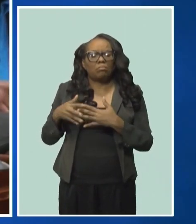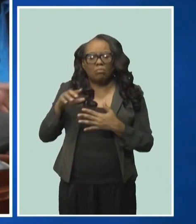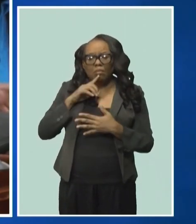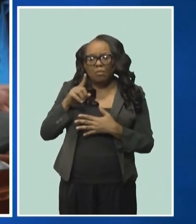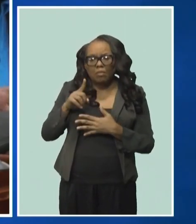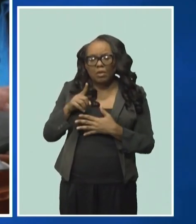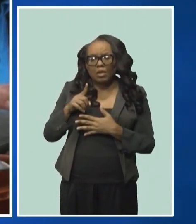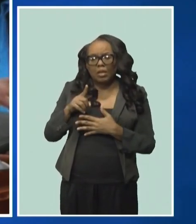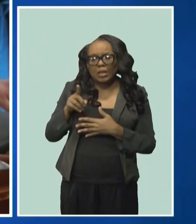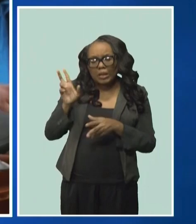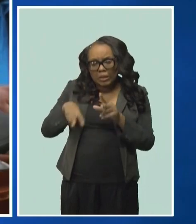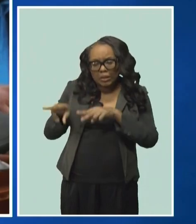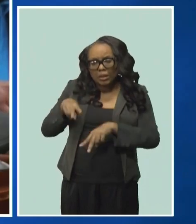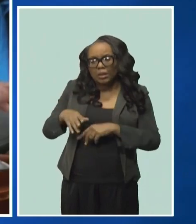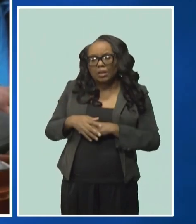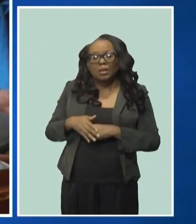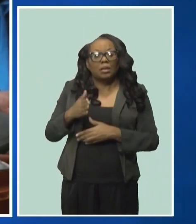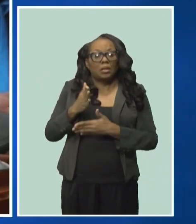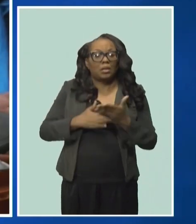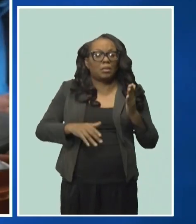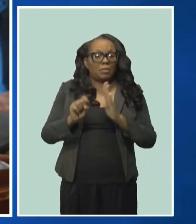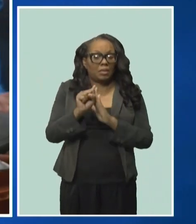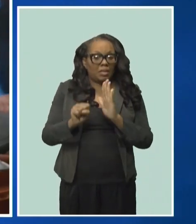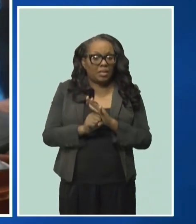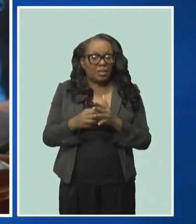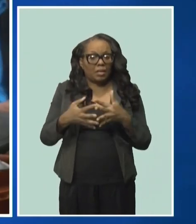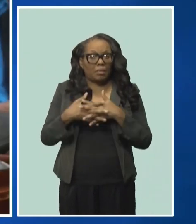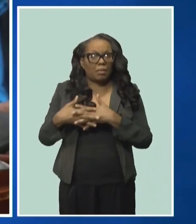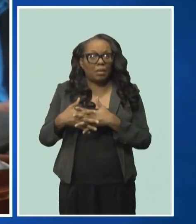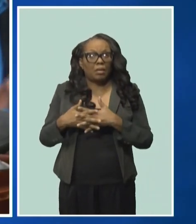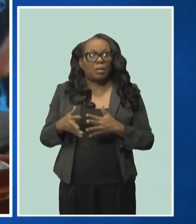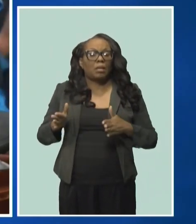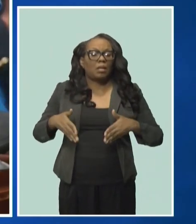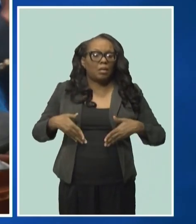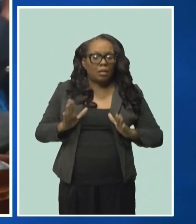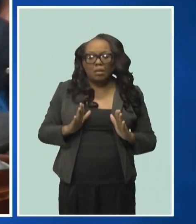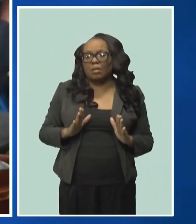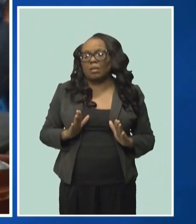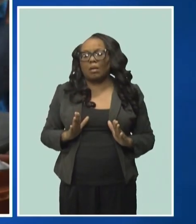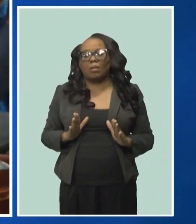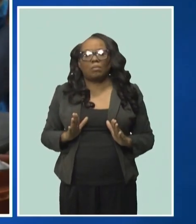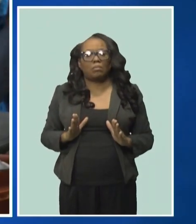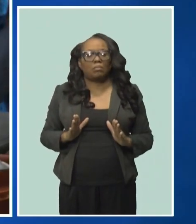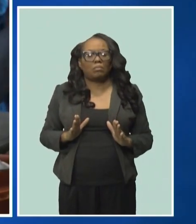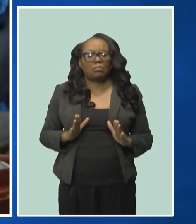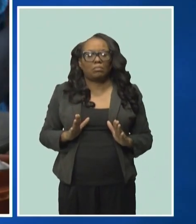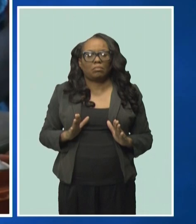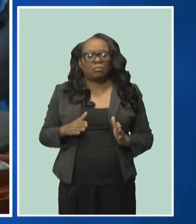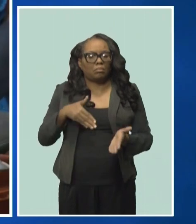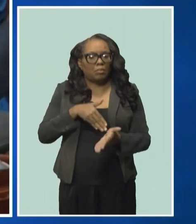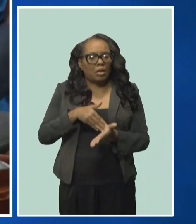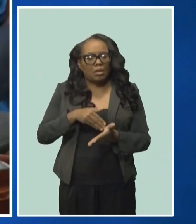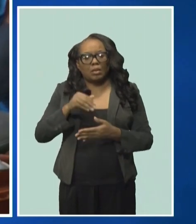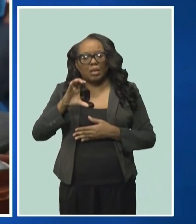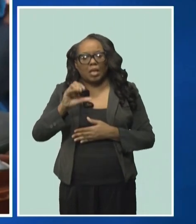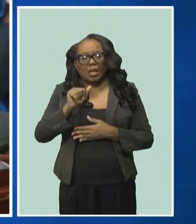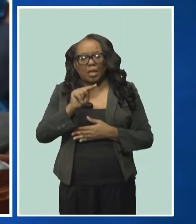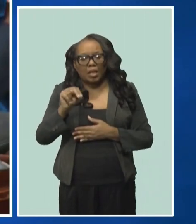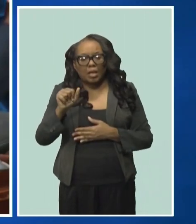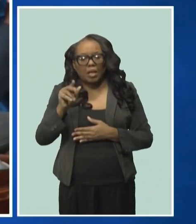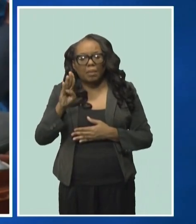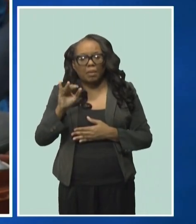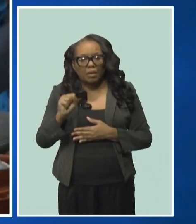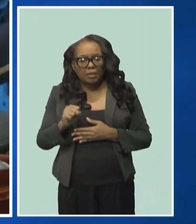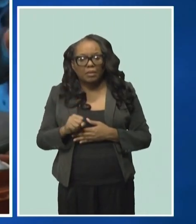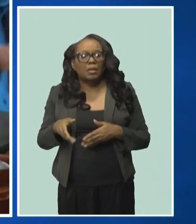certain states they have allowed for trade in medicinal cannabis to take place, and have allowed for banking to take